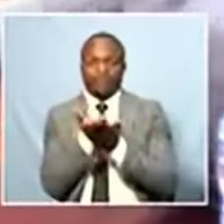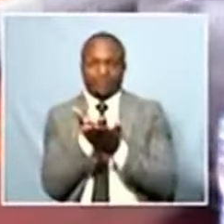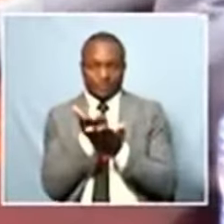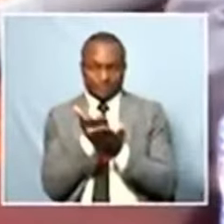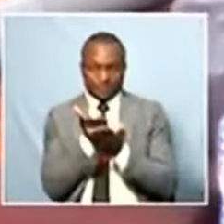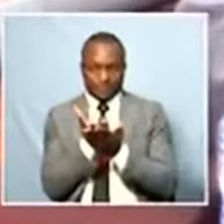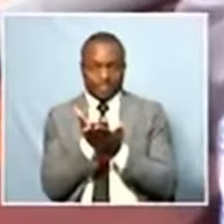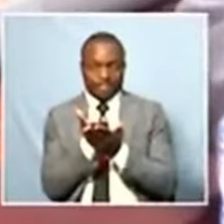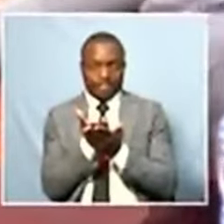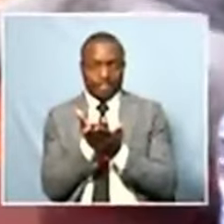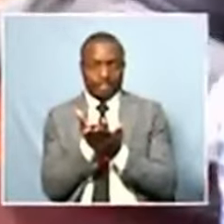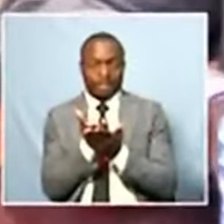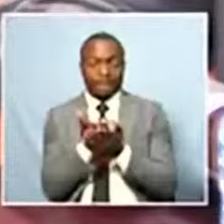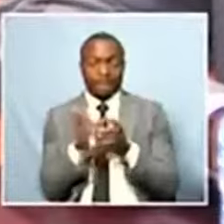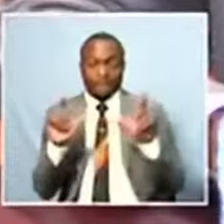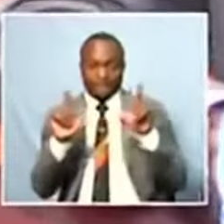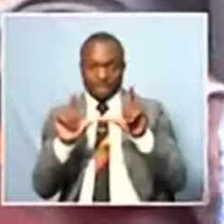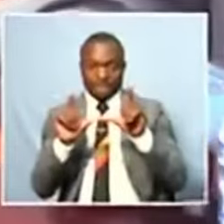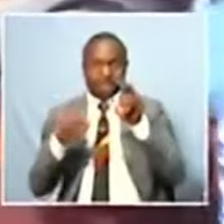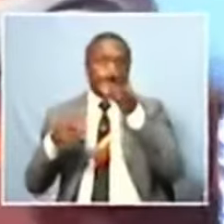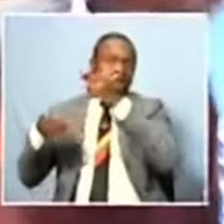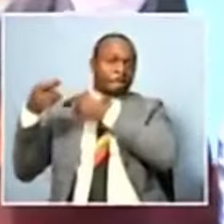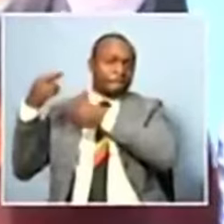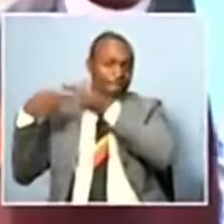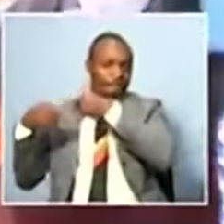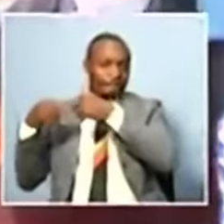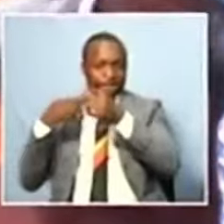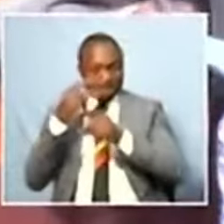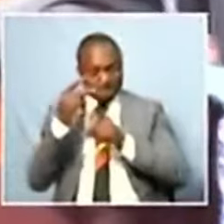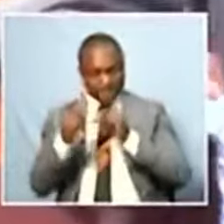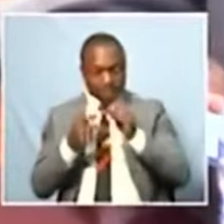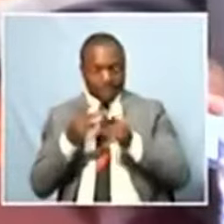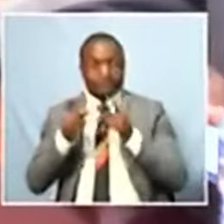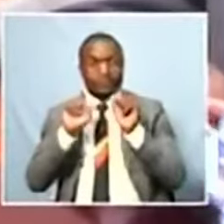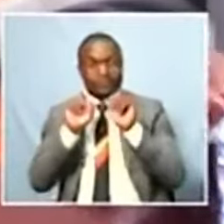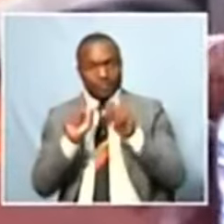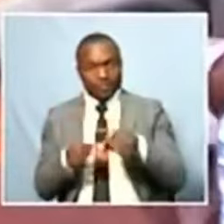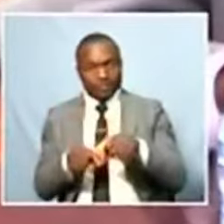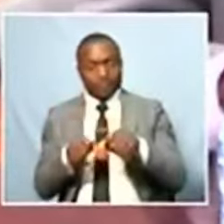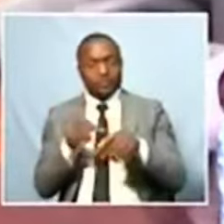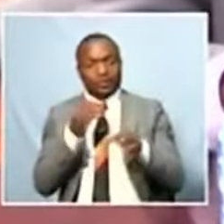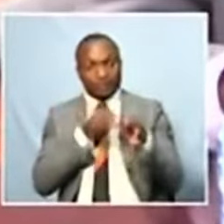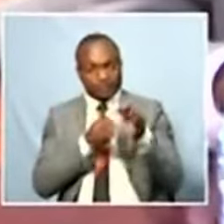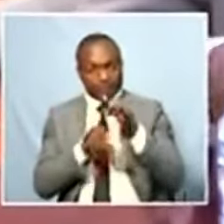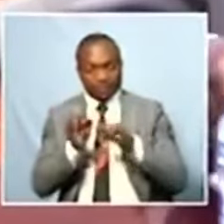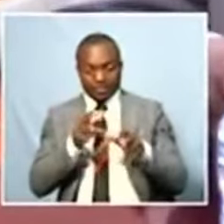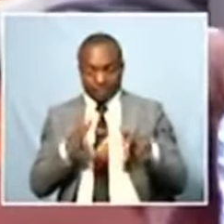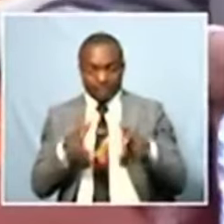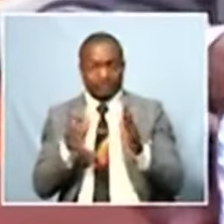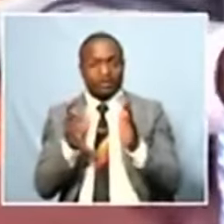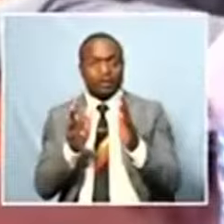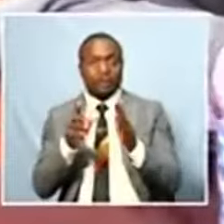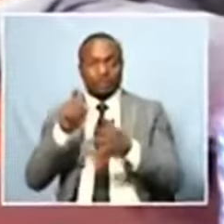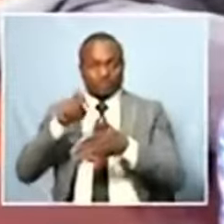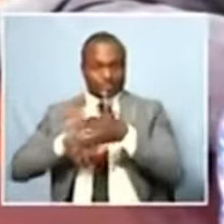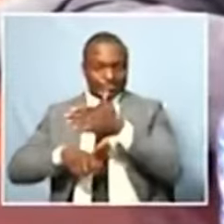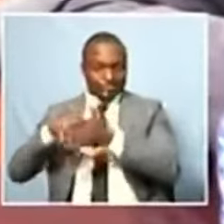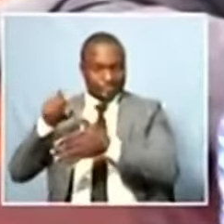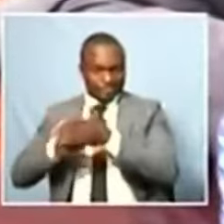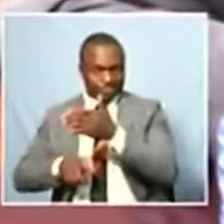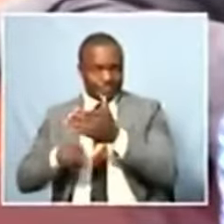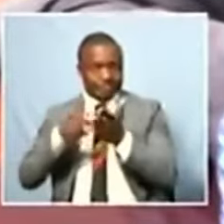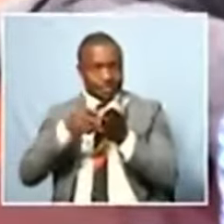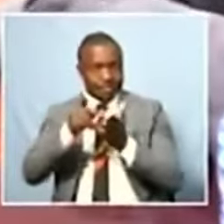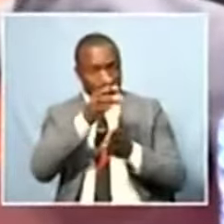that the license renewal process be simplified by enabling automated deductions through the